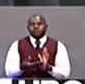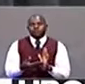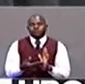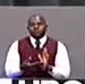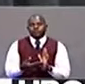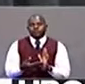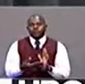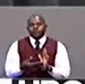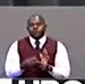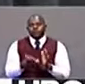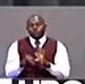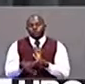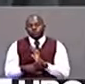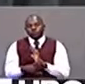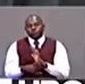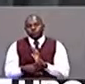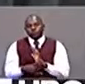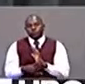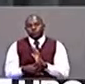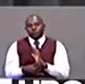are speaking to issues of